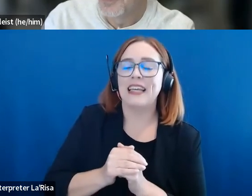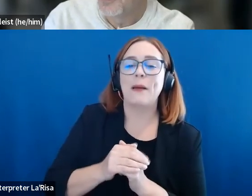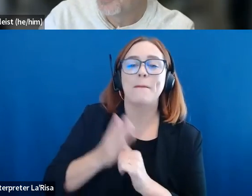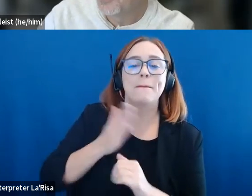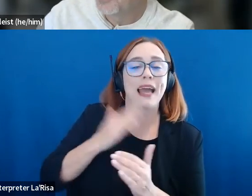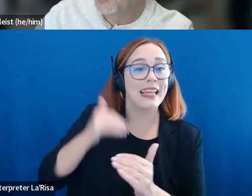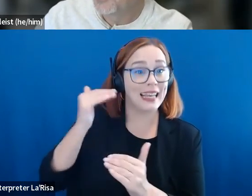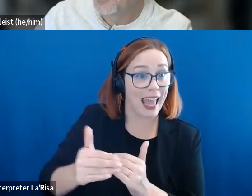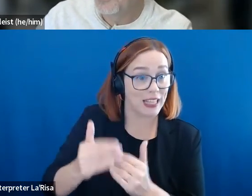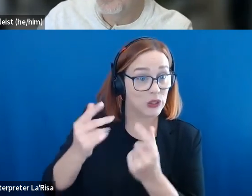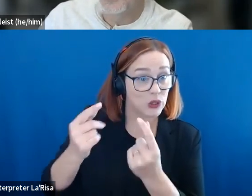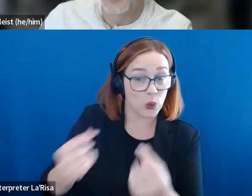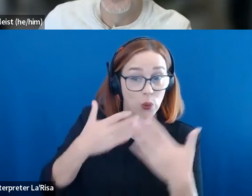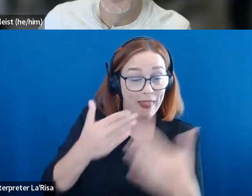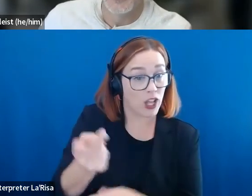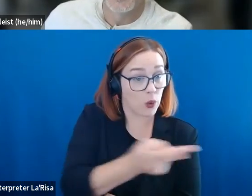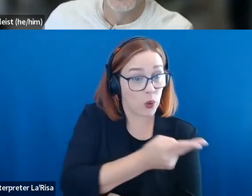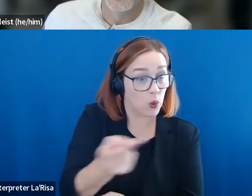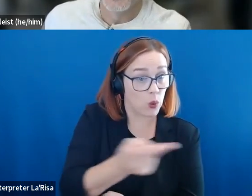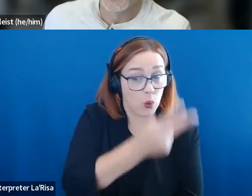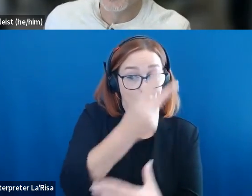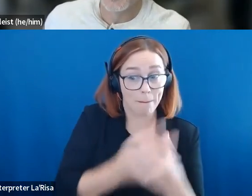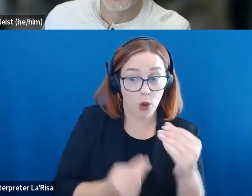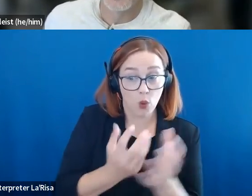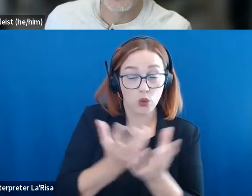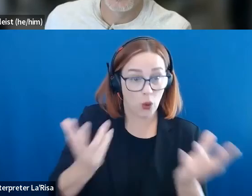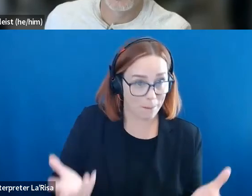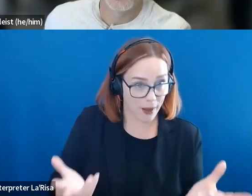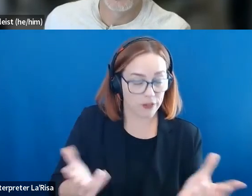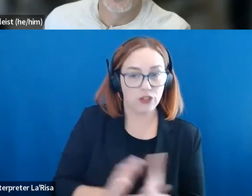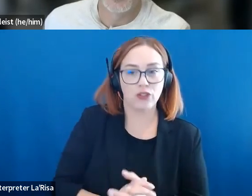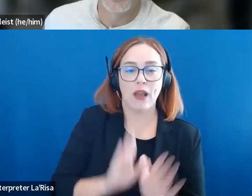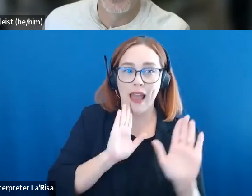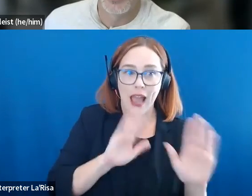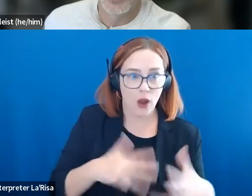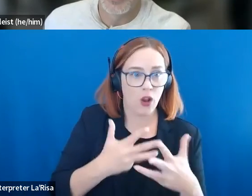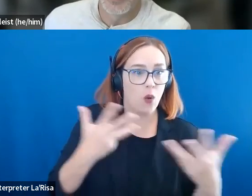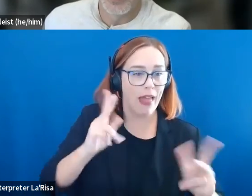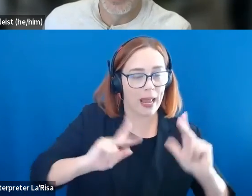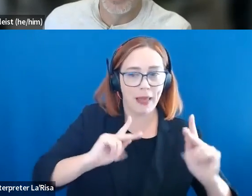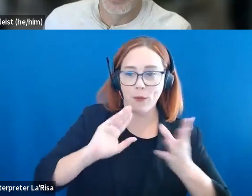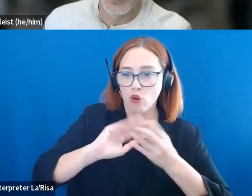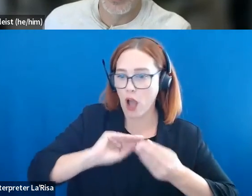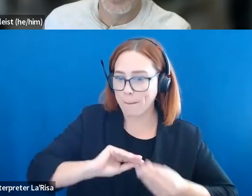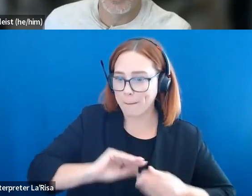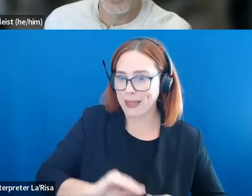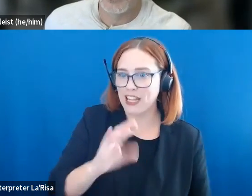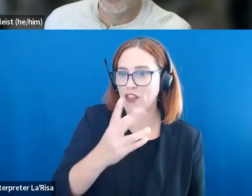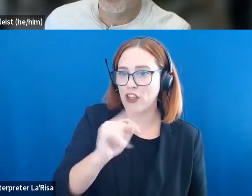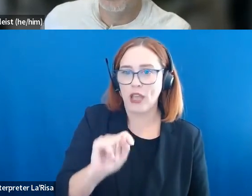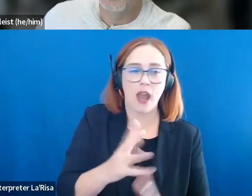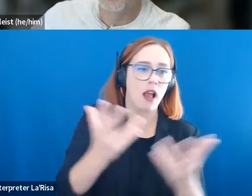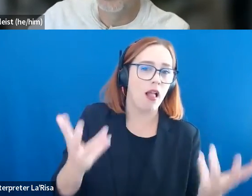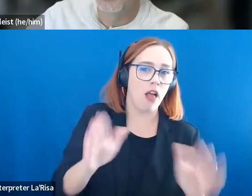next part. Thank you both so much for this wonderful conversation. I know lots of folks are commenting in the chat that this has been a lot of great help